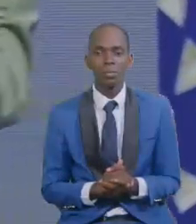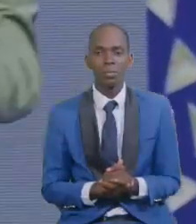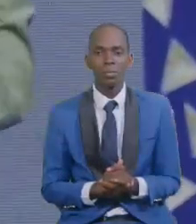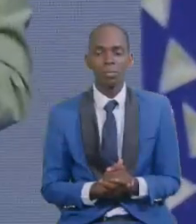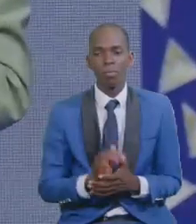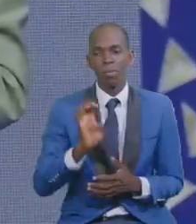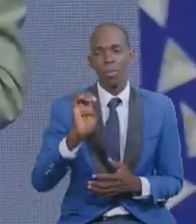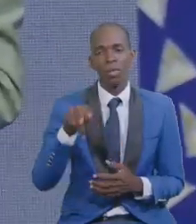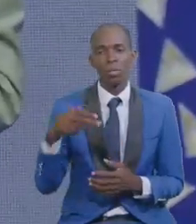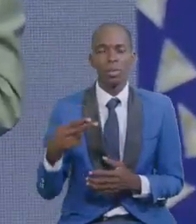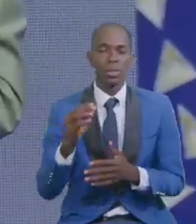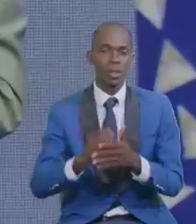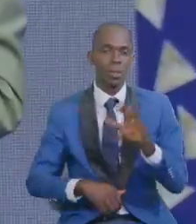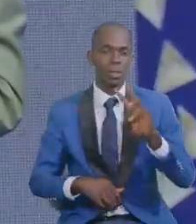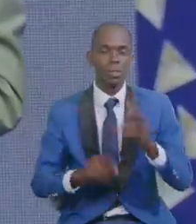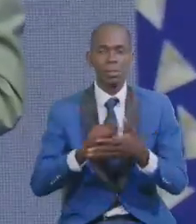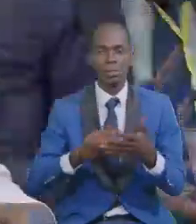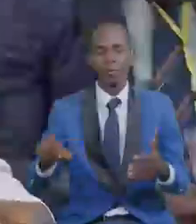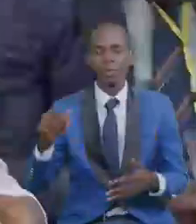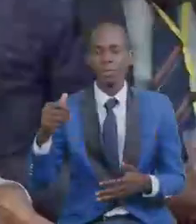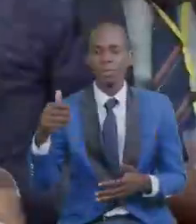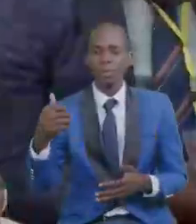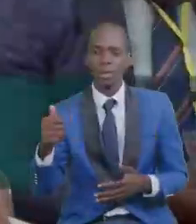Ephesians chapter 6, I'm reading from verse 10.